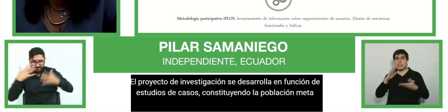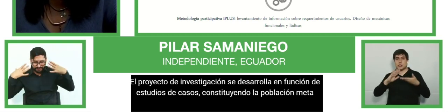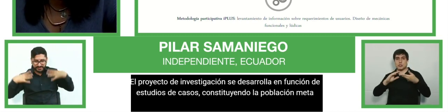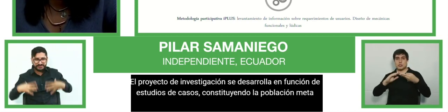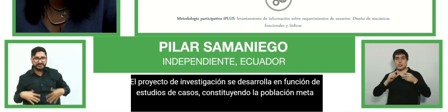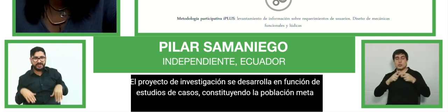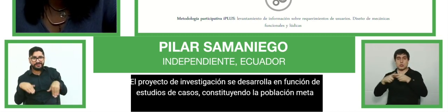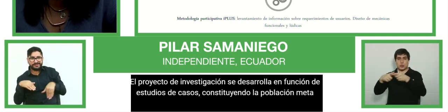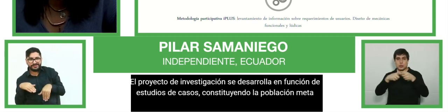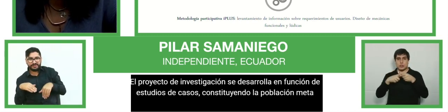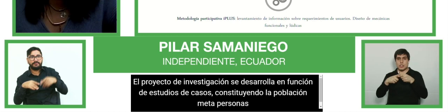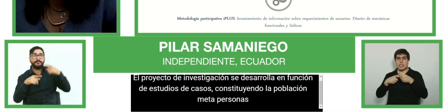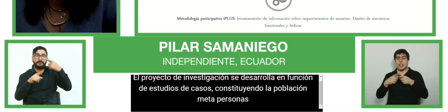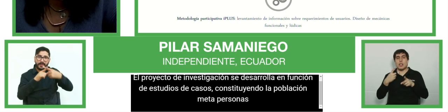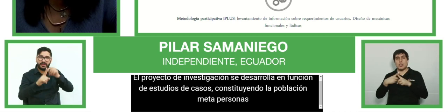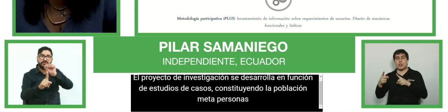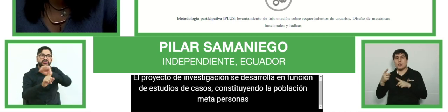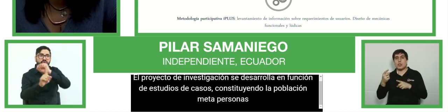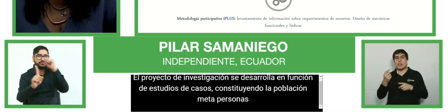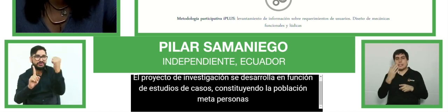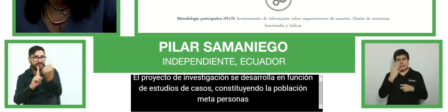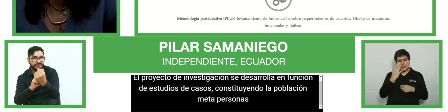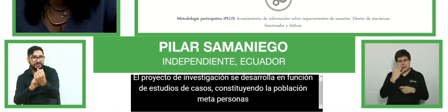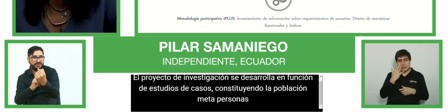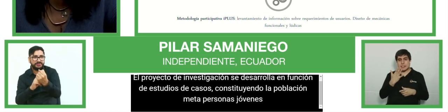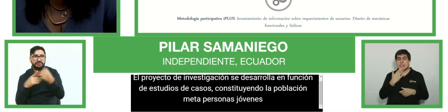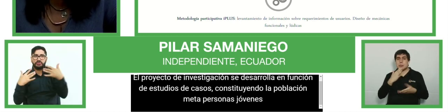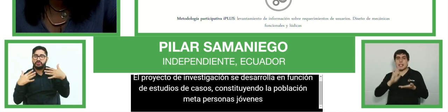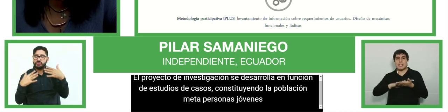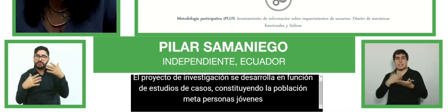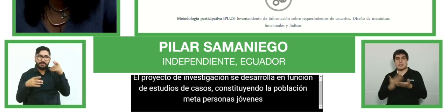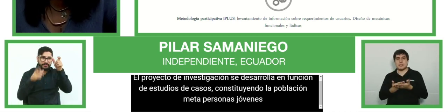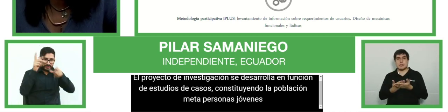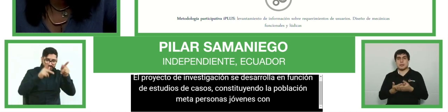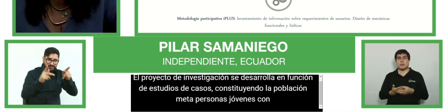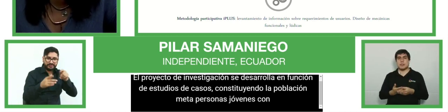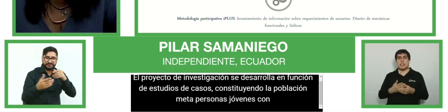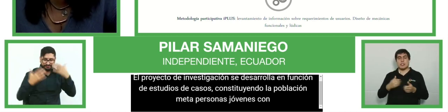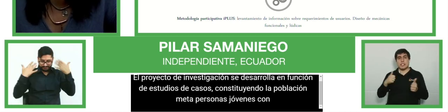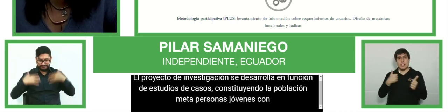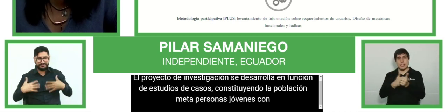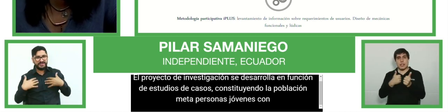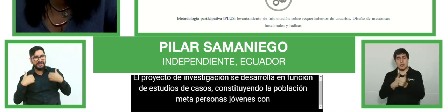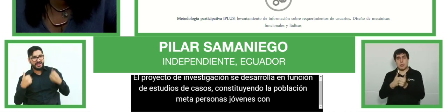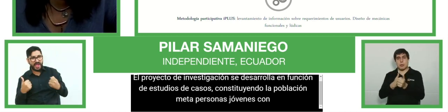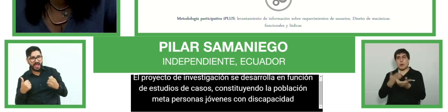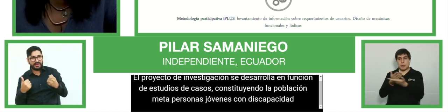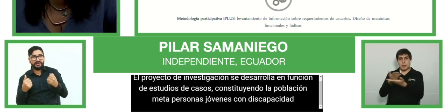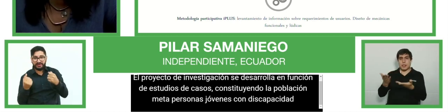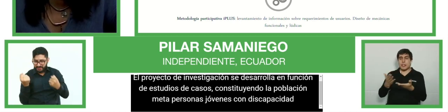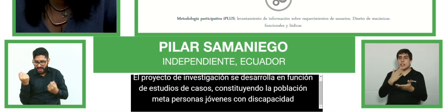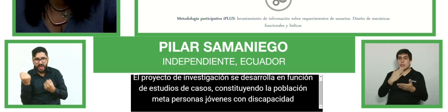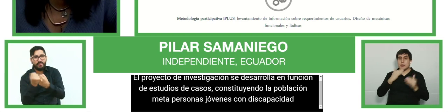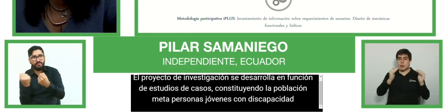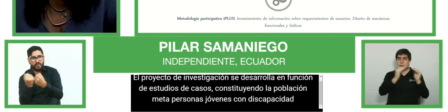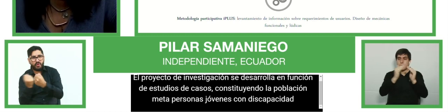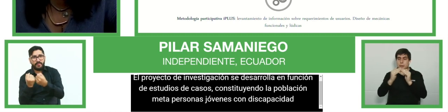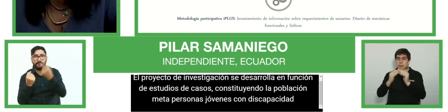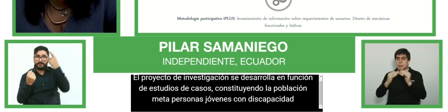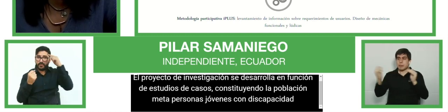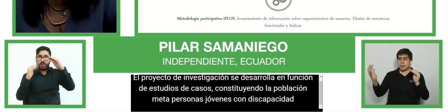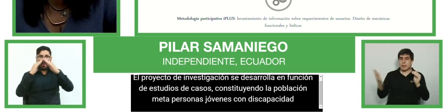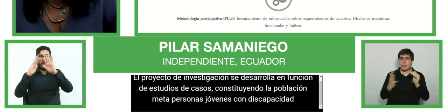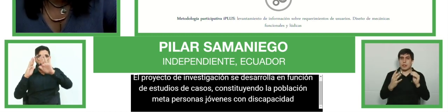as well as health factors. We need for support, and coming from homes